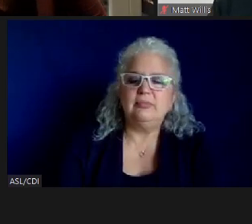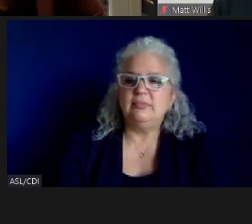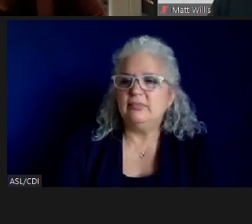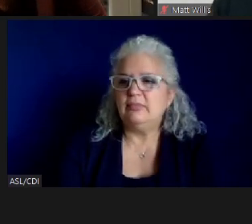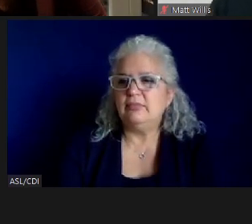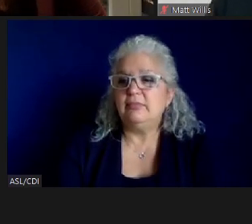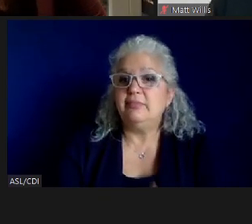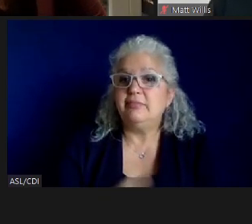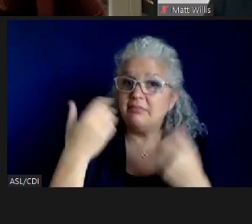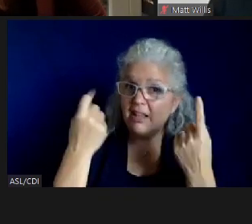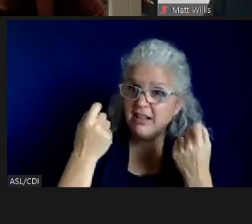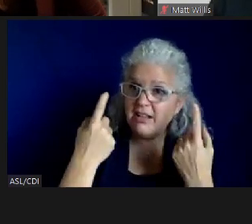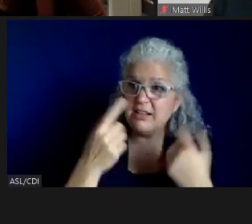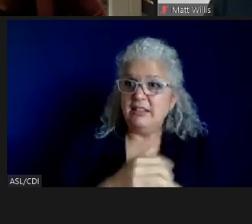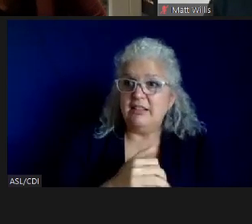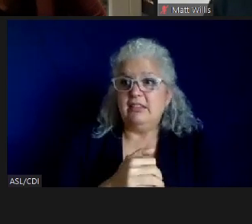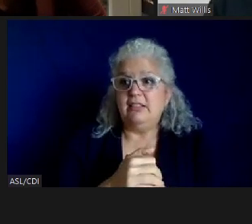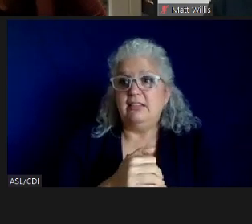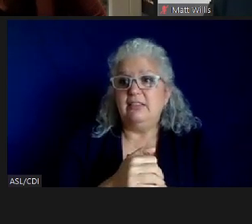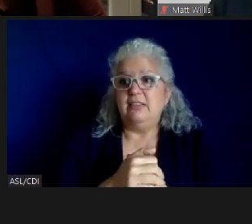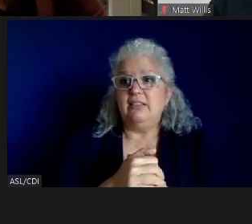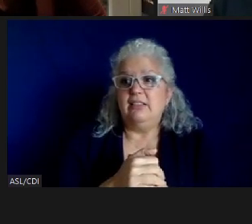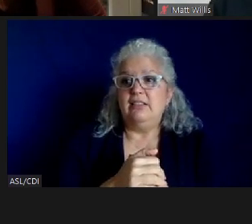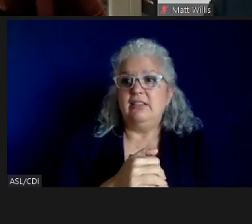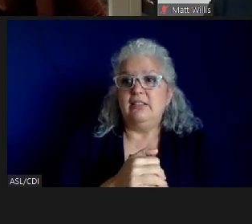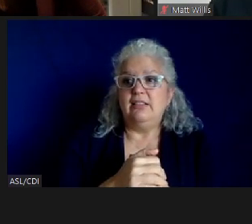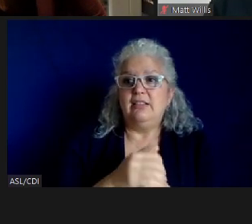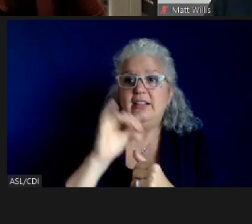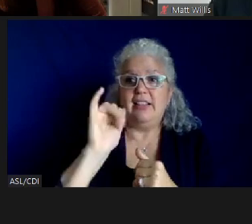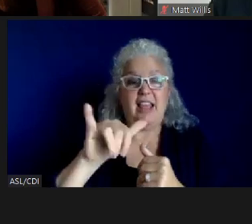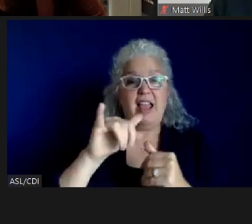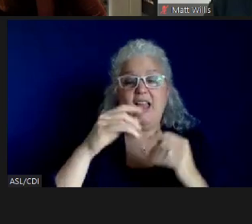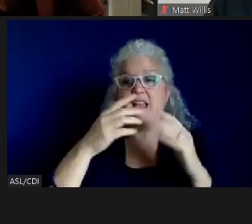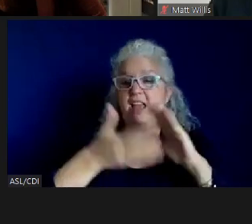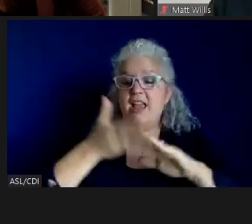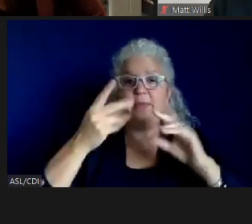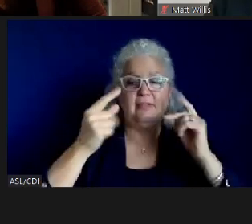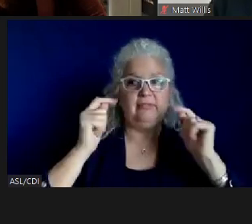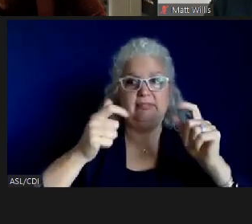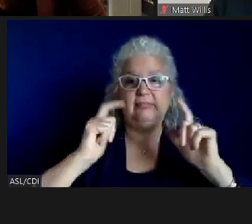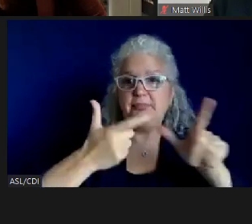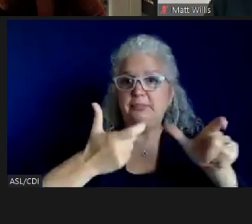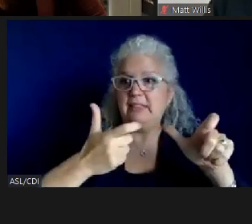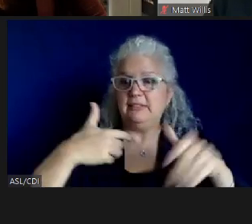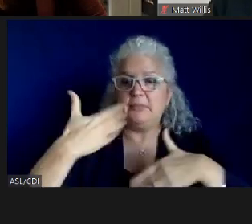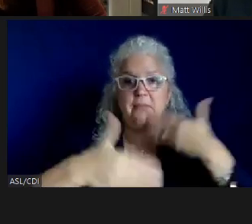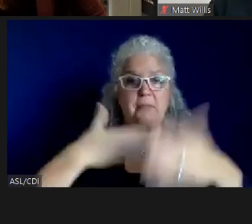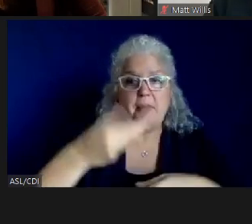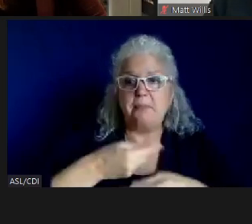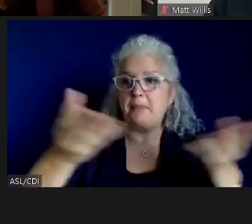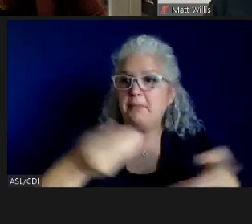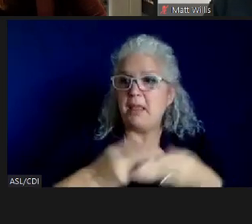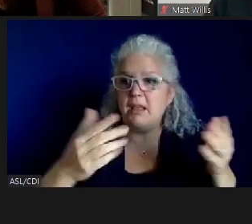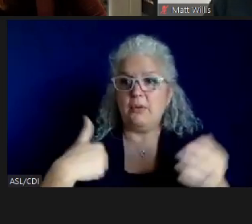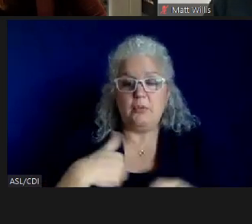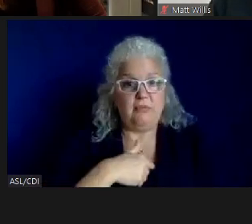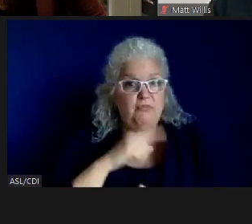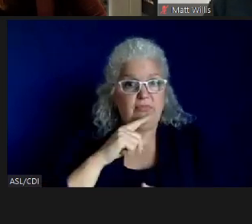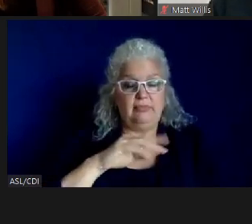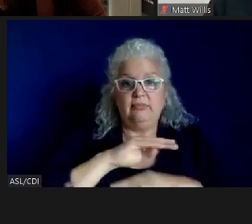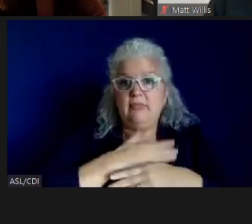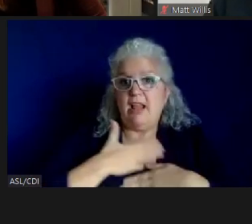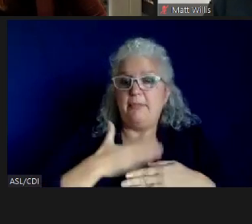Warp Speed, we've been pretty pleased with the results for the most part. I know there's a lot